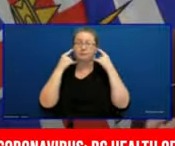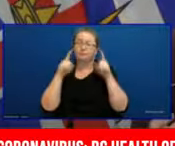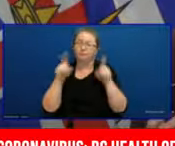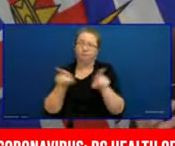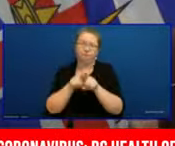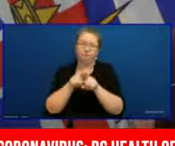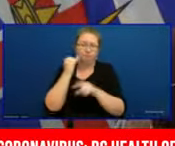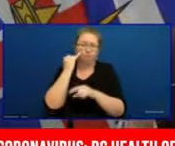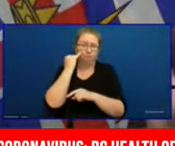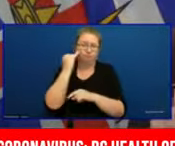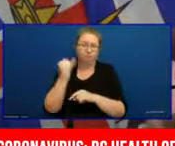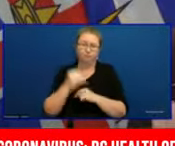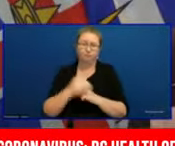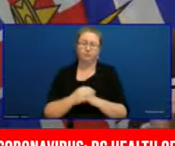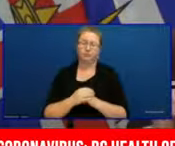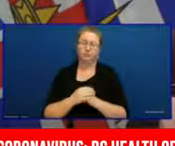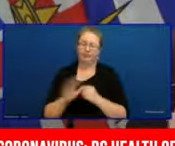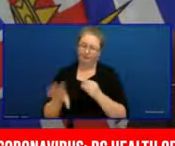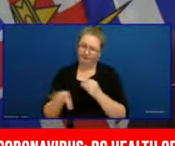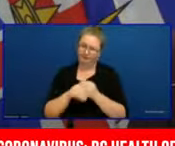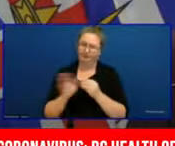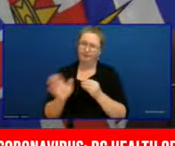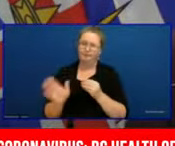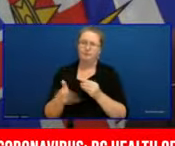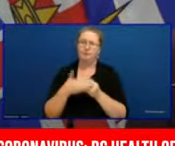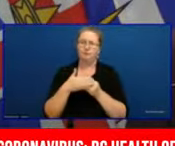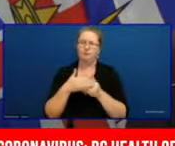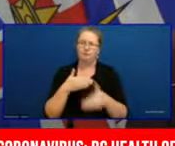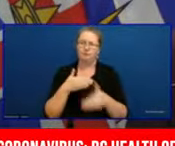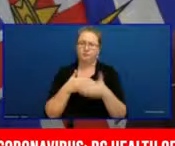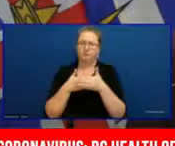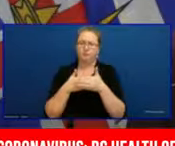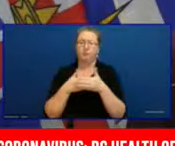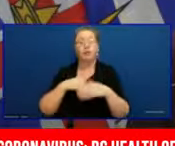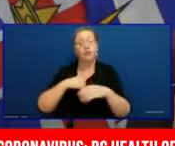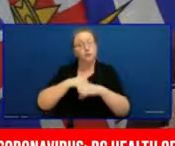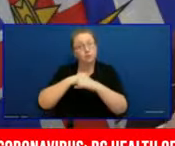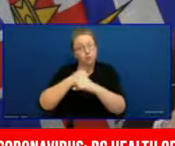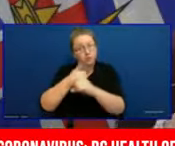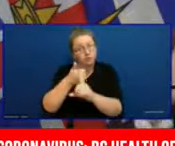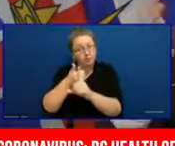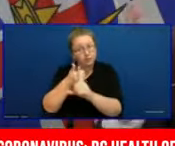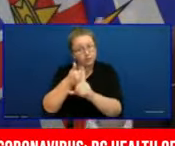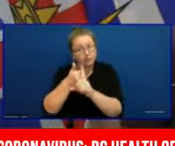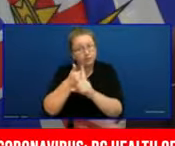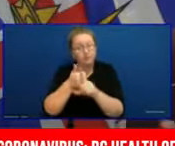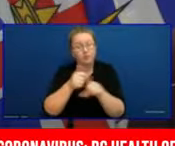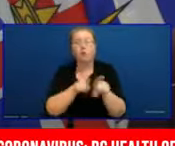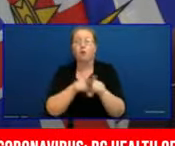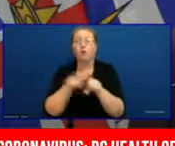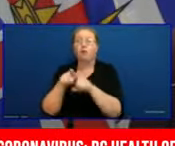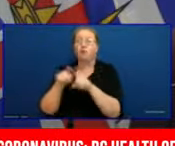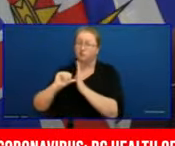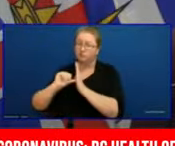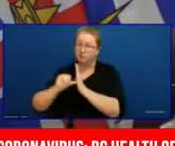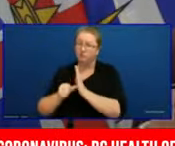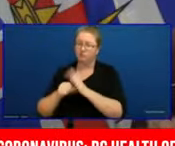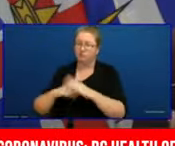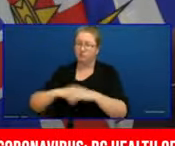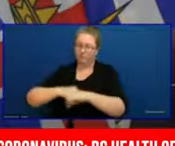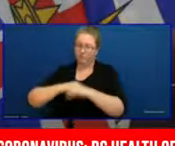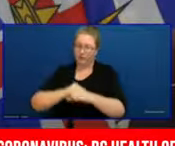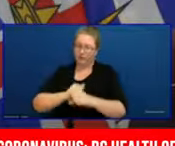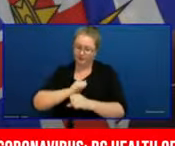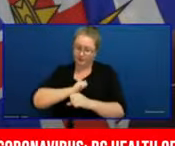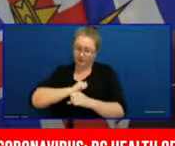an additional measure, very important right now. It protects you, but more importantly, it shows that you're part of this and